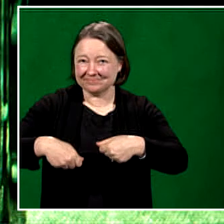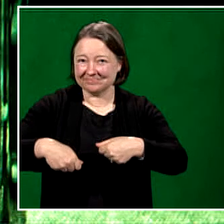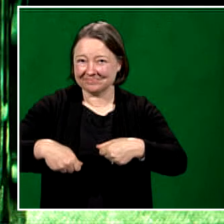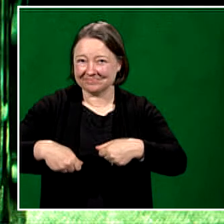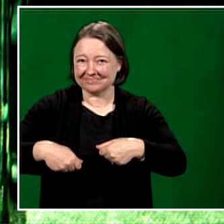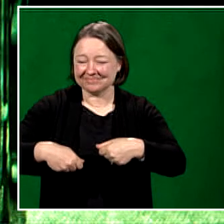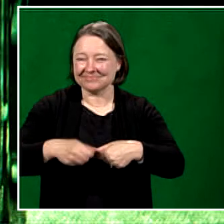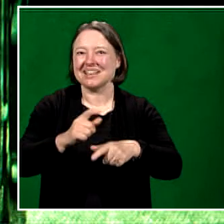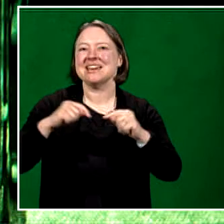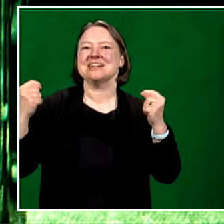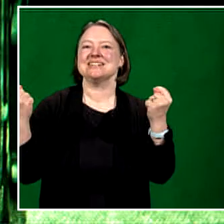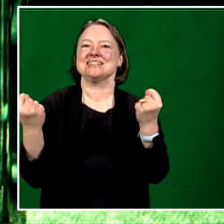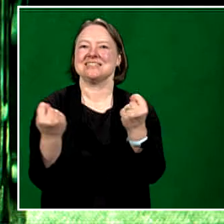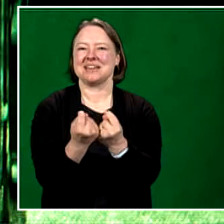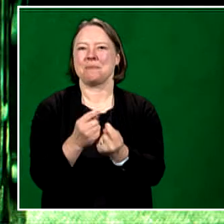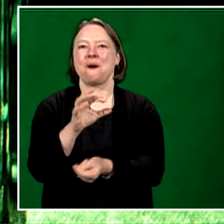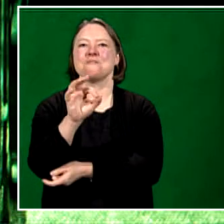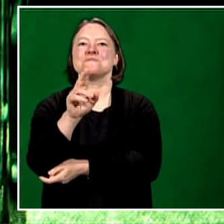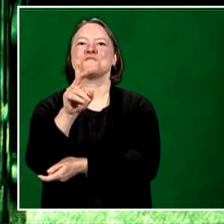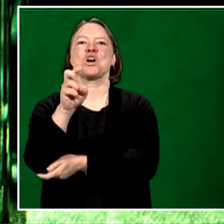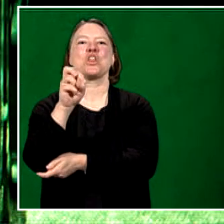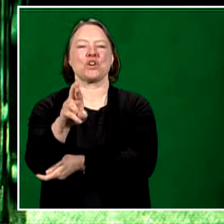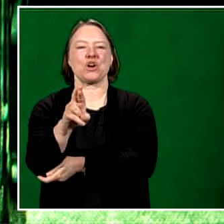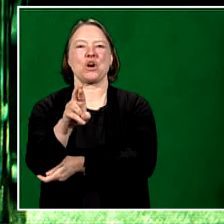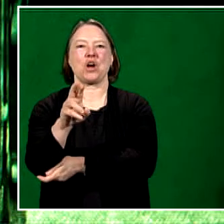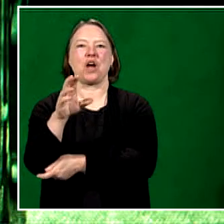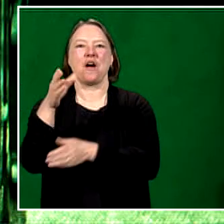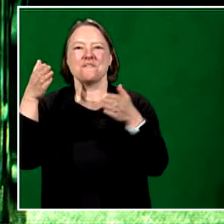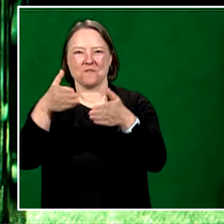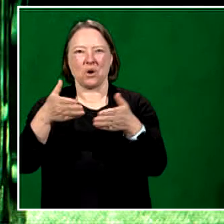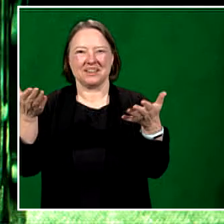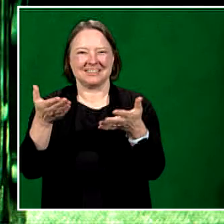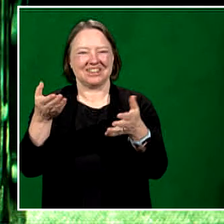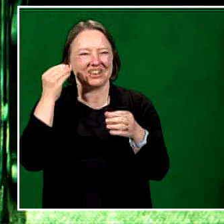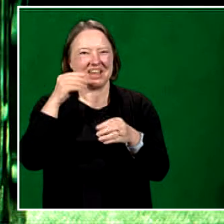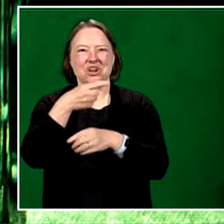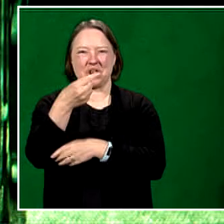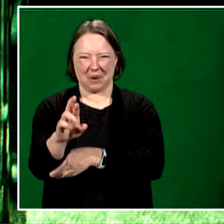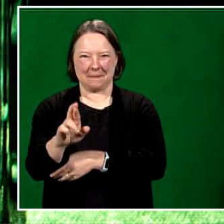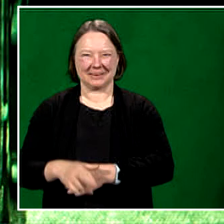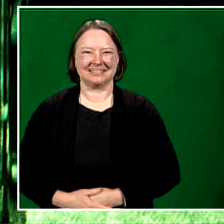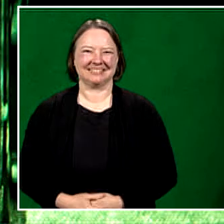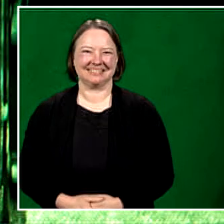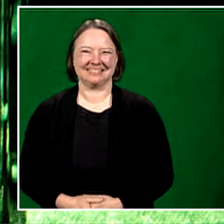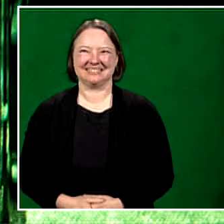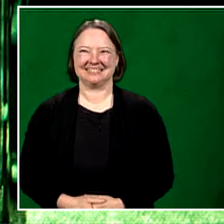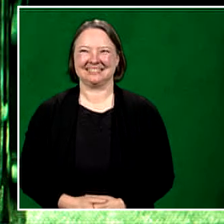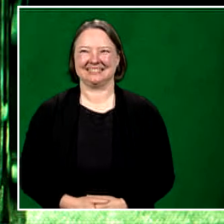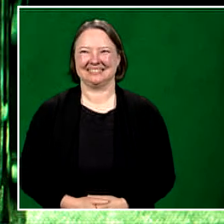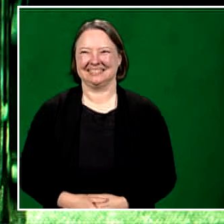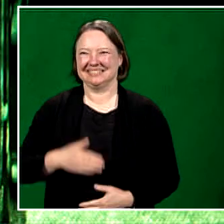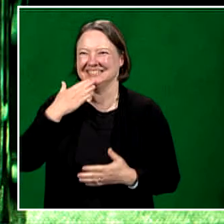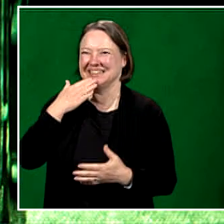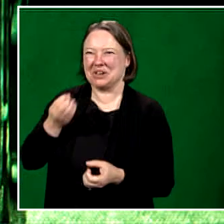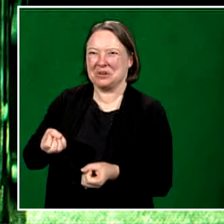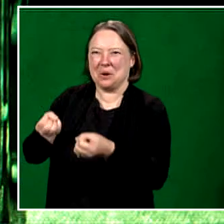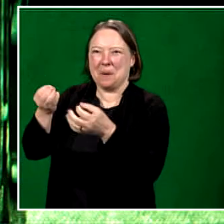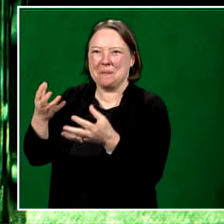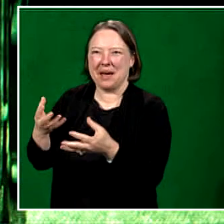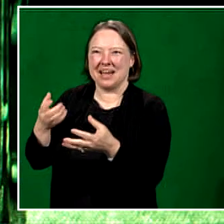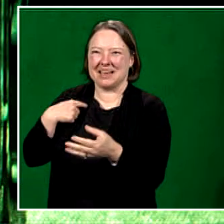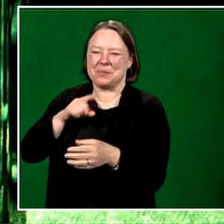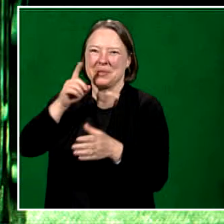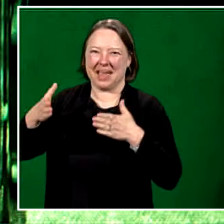is Team Further Focus right here in Grand Rapids. Thank you so much. I am